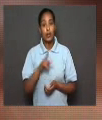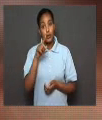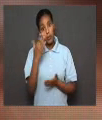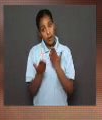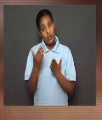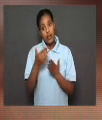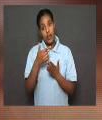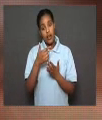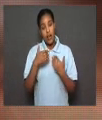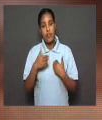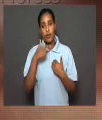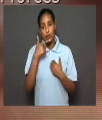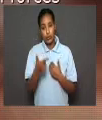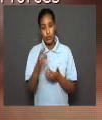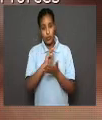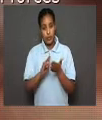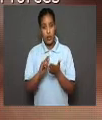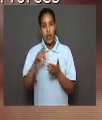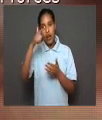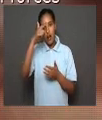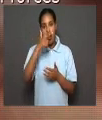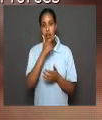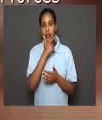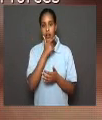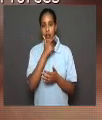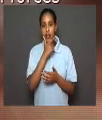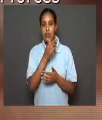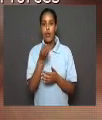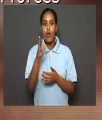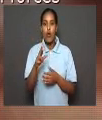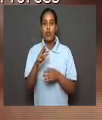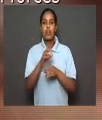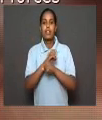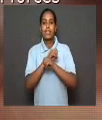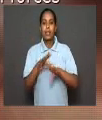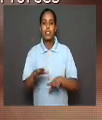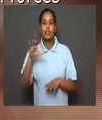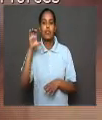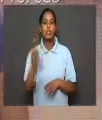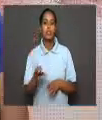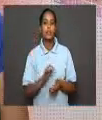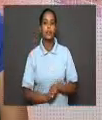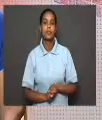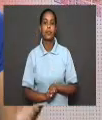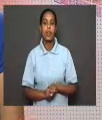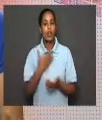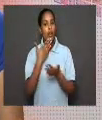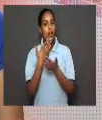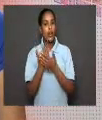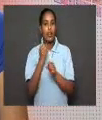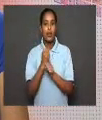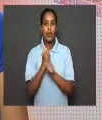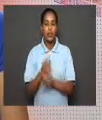You might have also mentioned London or dispersion forces.